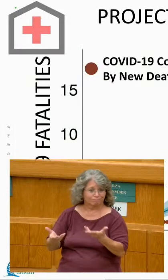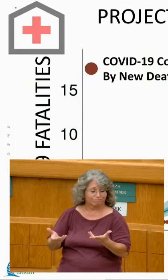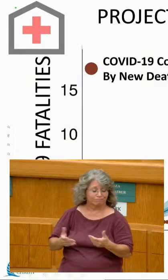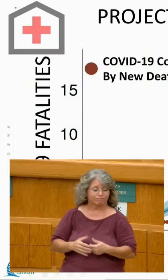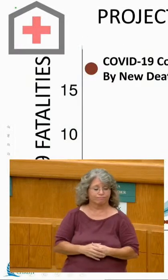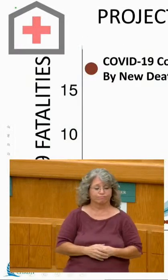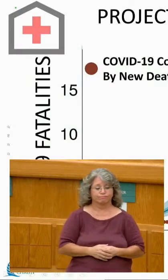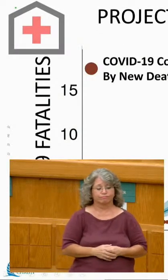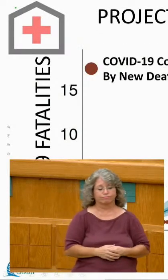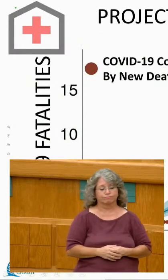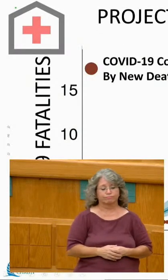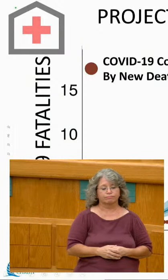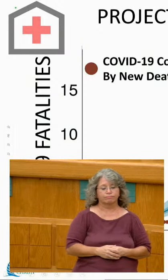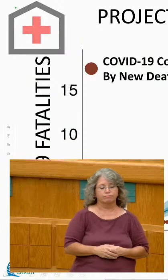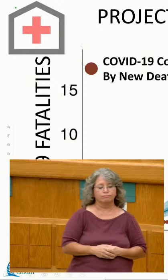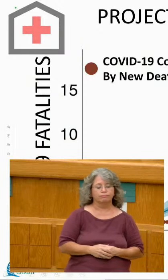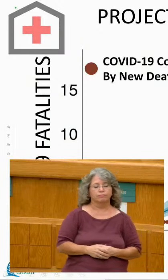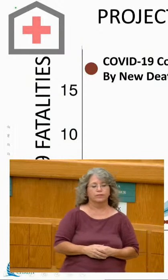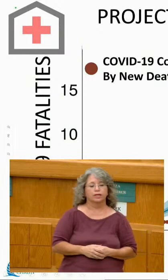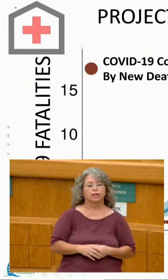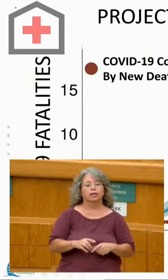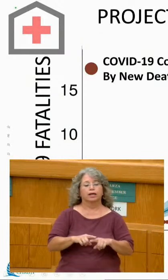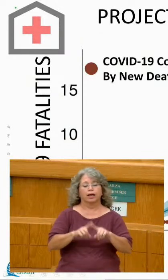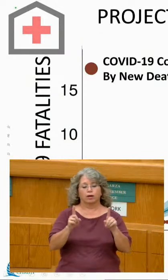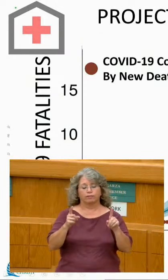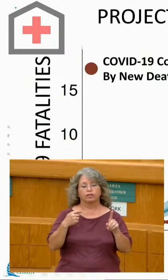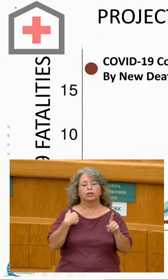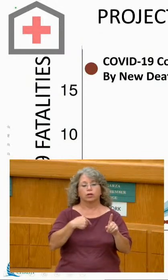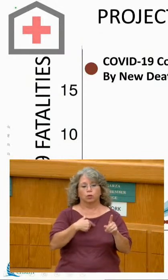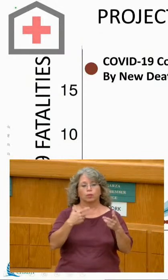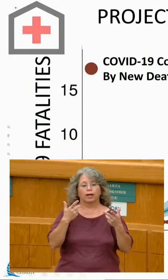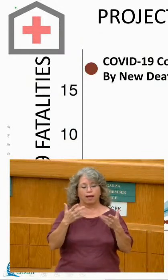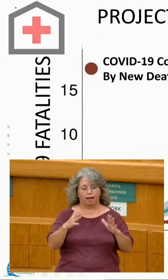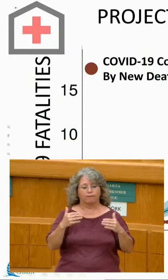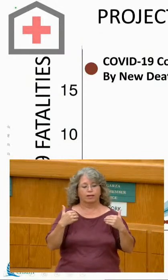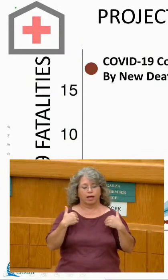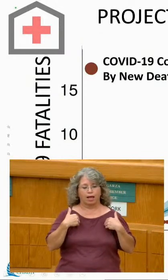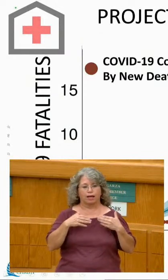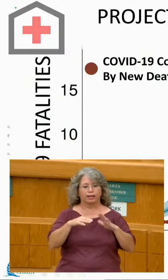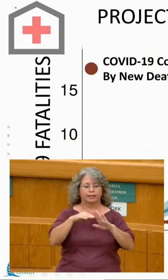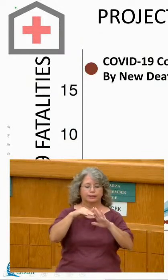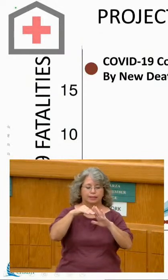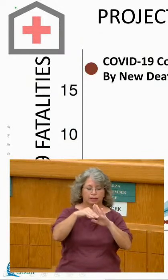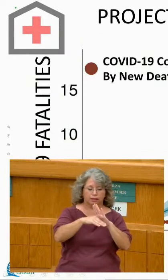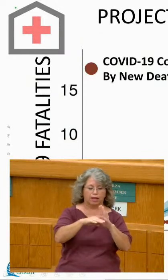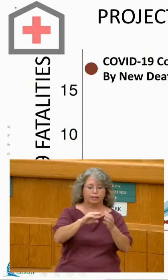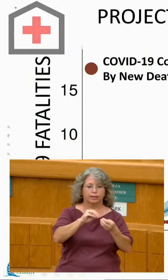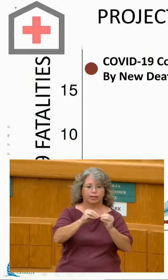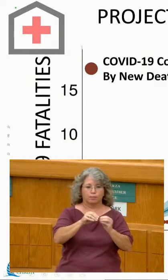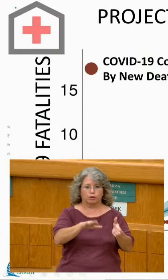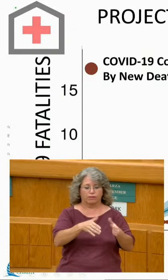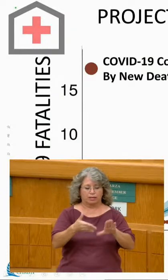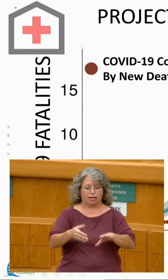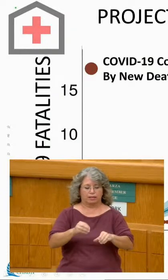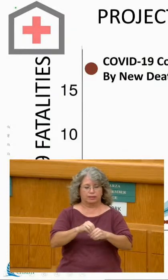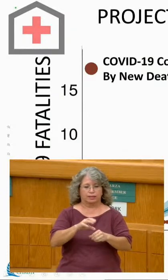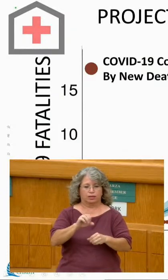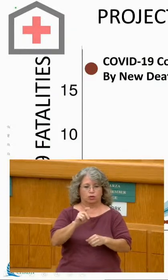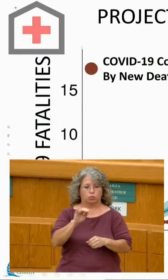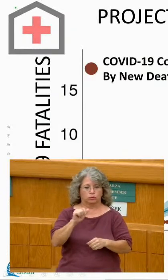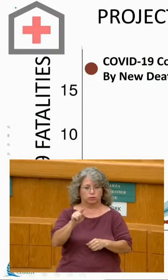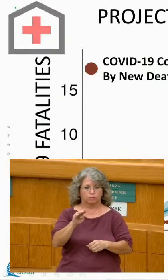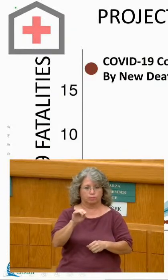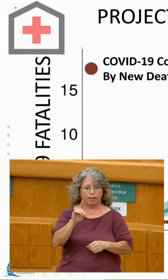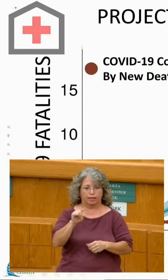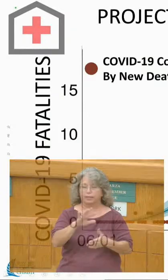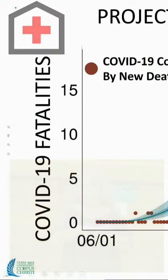we have had a decline in fatalities in the Coastal Bend area. This graph shows the data points,